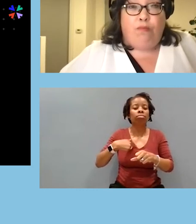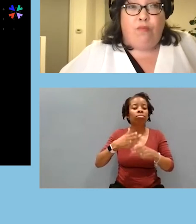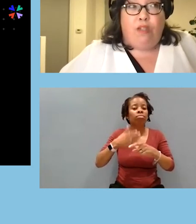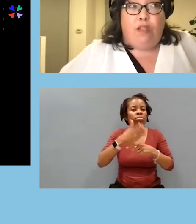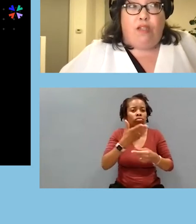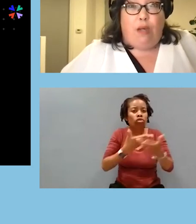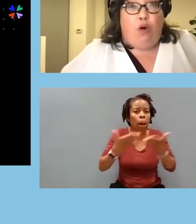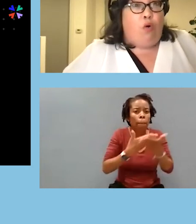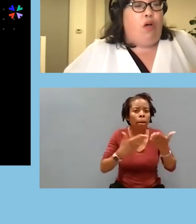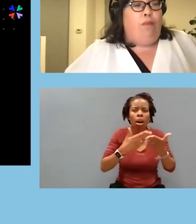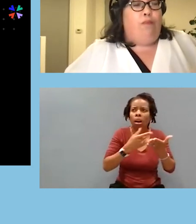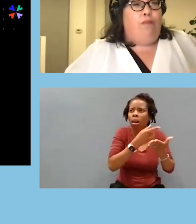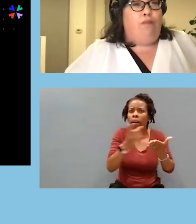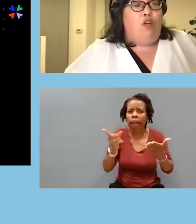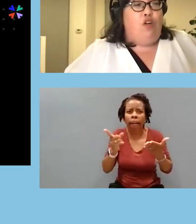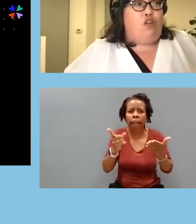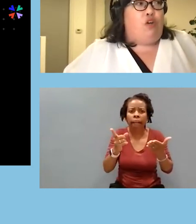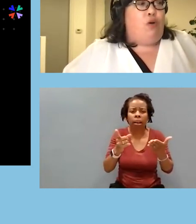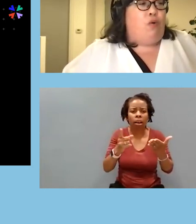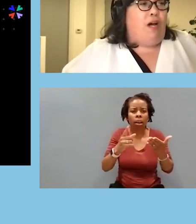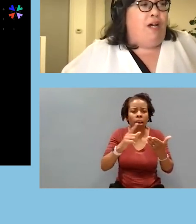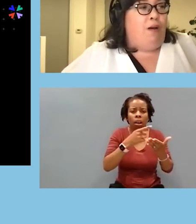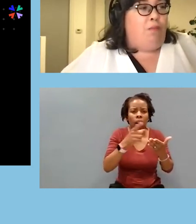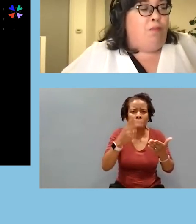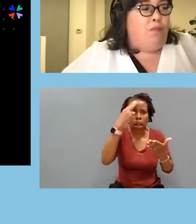names, they were all gone. So